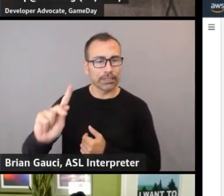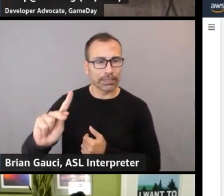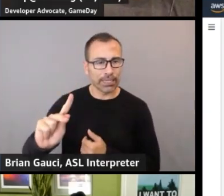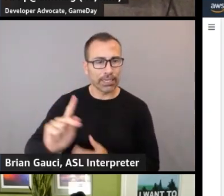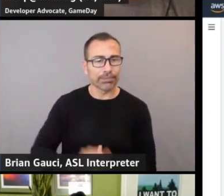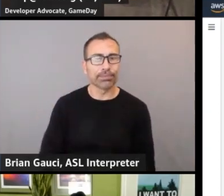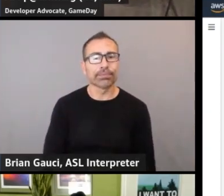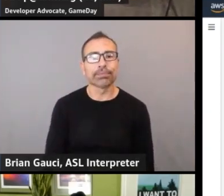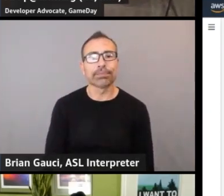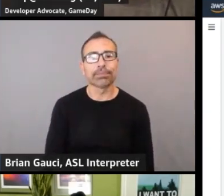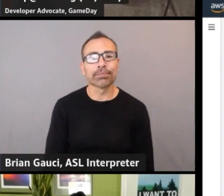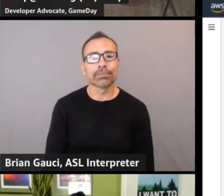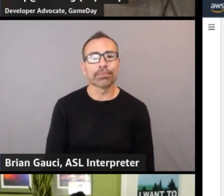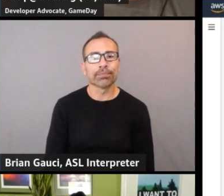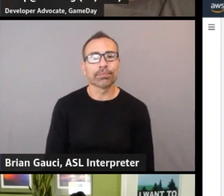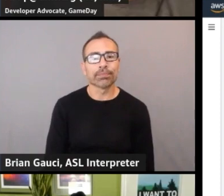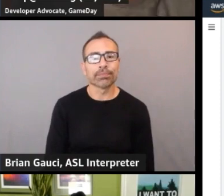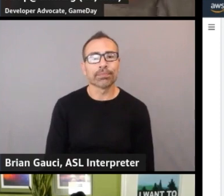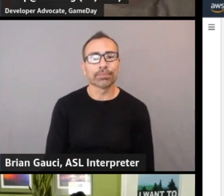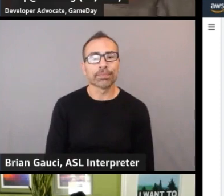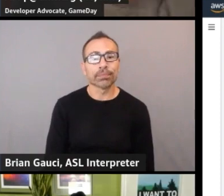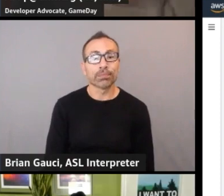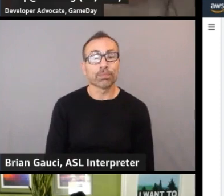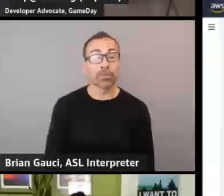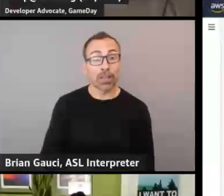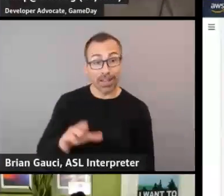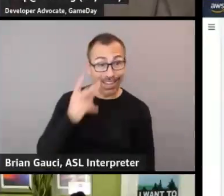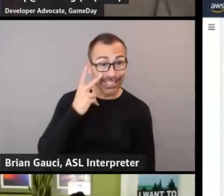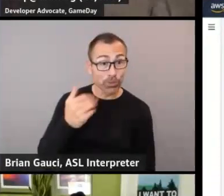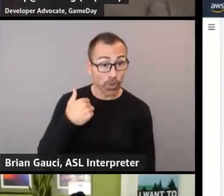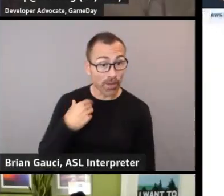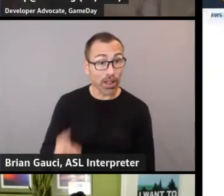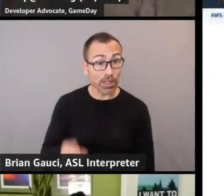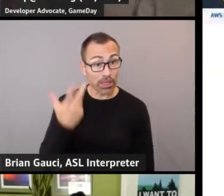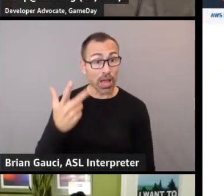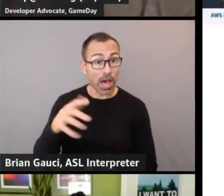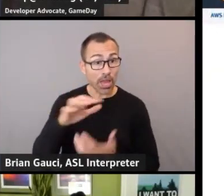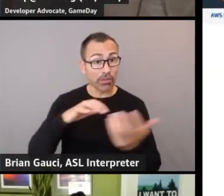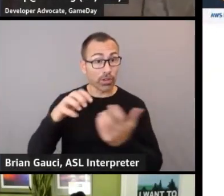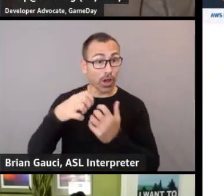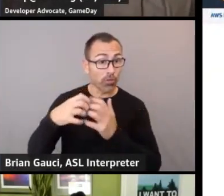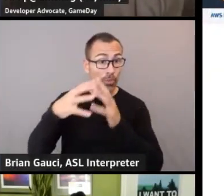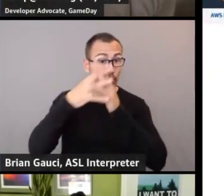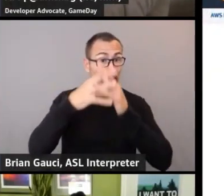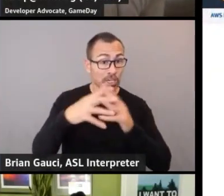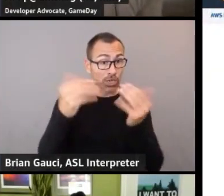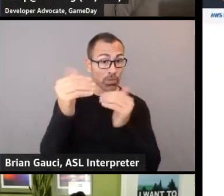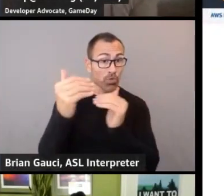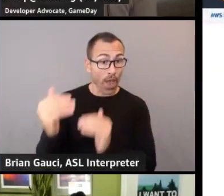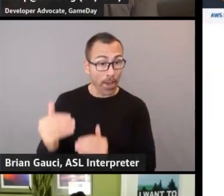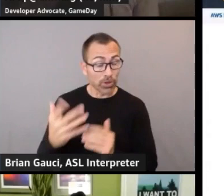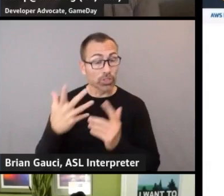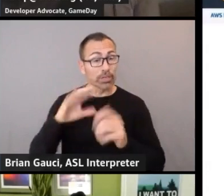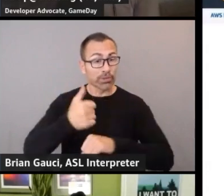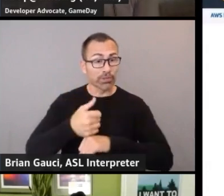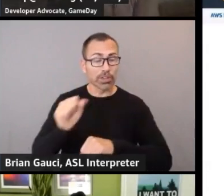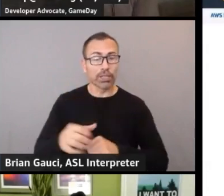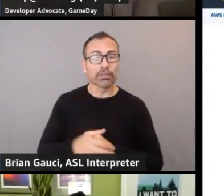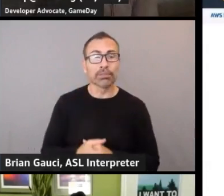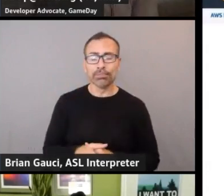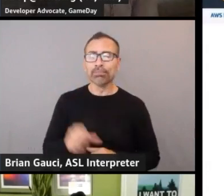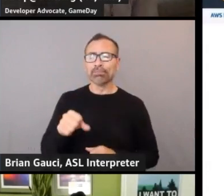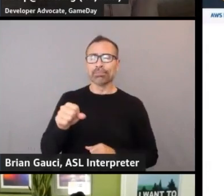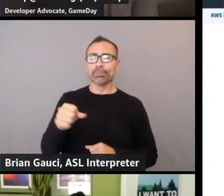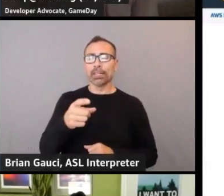Cool. We got a bunch of CloudFormation parameters that we can configure here, it looks like. Yeah. Yeah, nice. But luckily, again, I'll just say that all these are very well